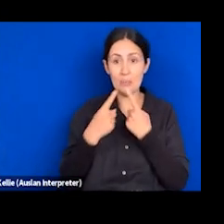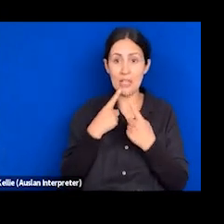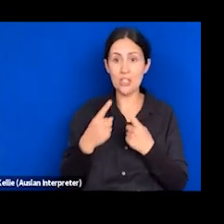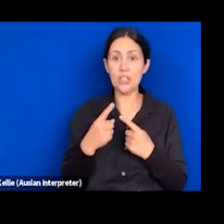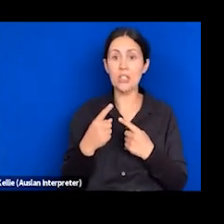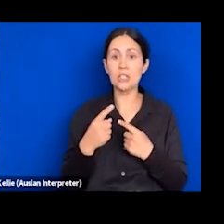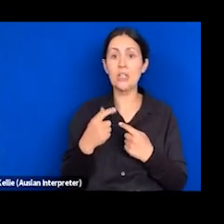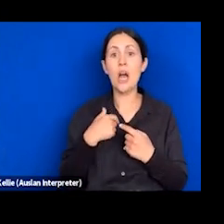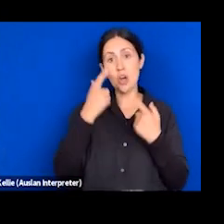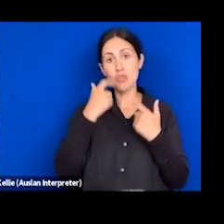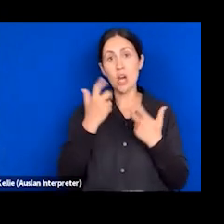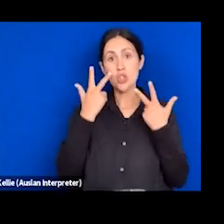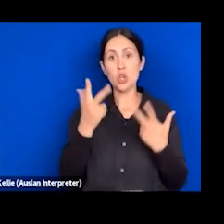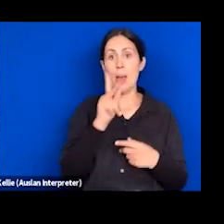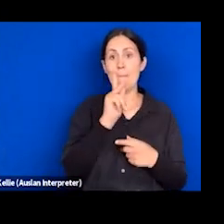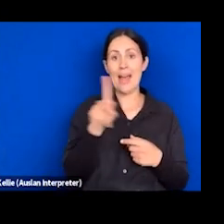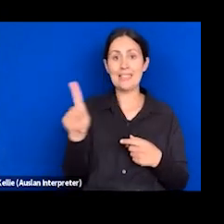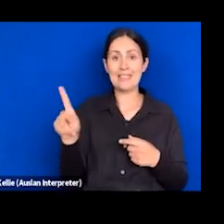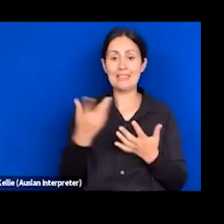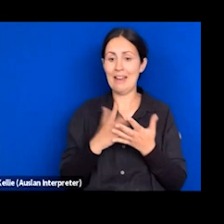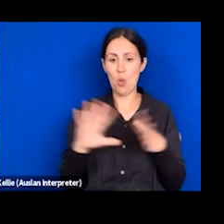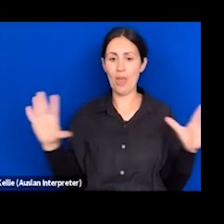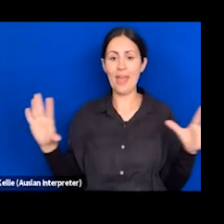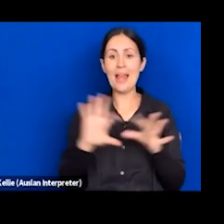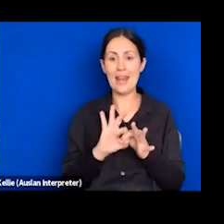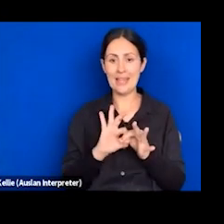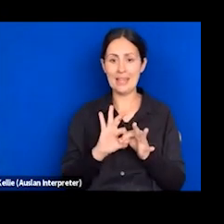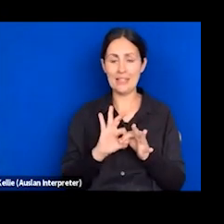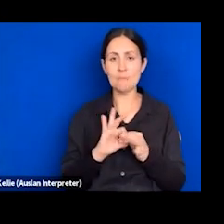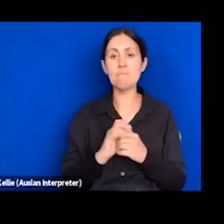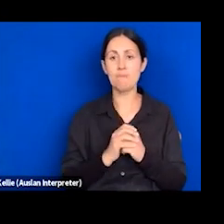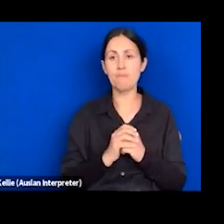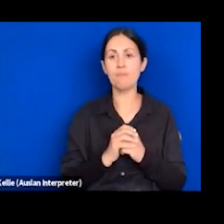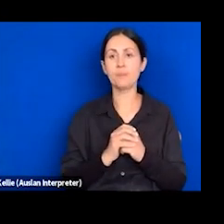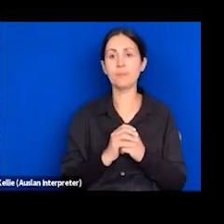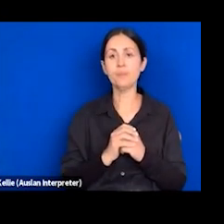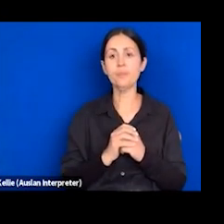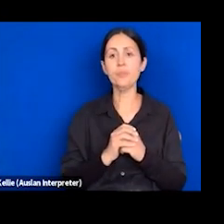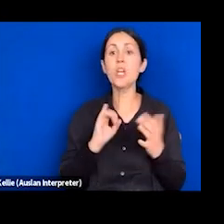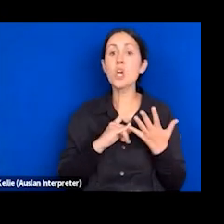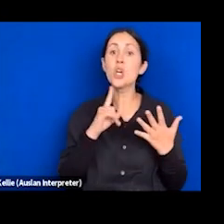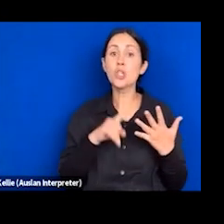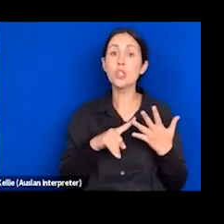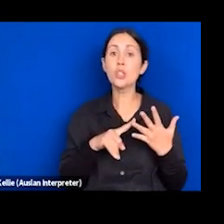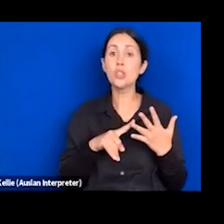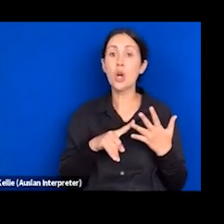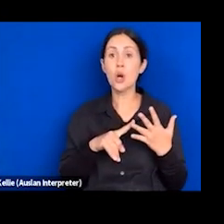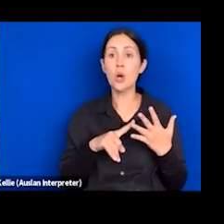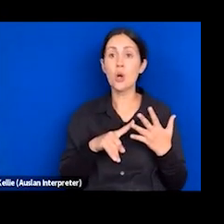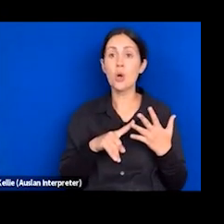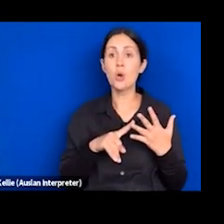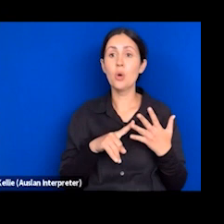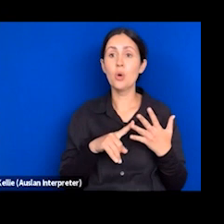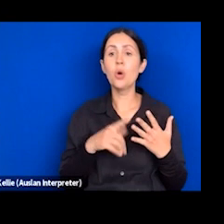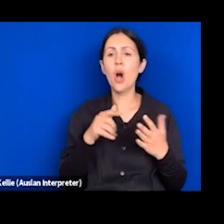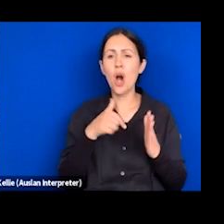these patterns, and we can do that formally and have begun to do that. But otherwise, let me just sort of speak